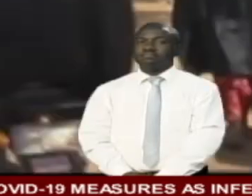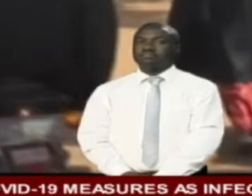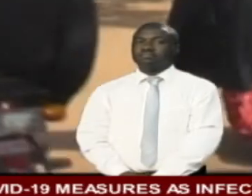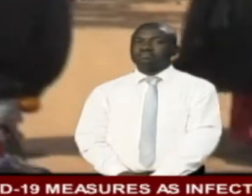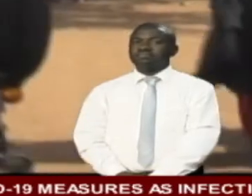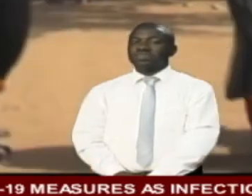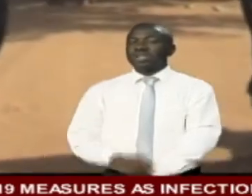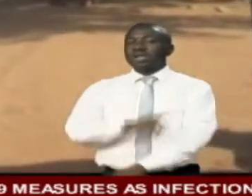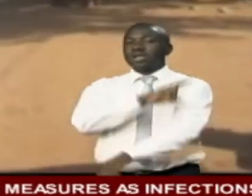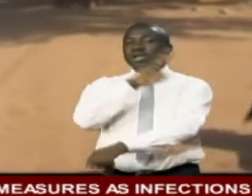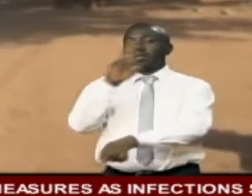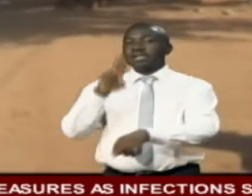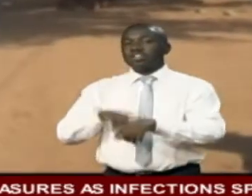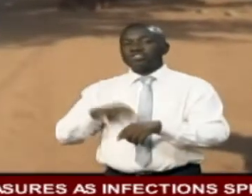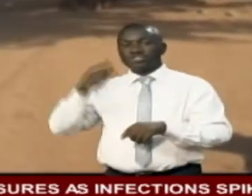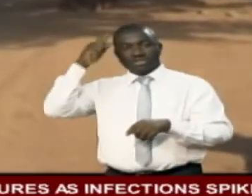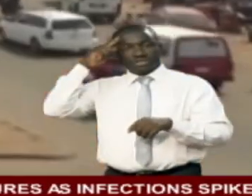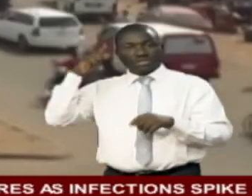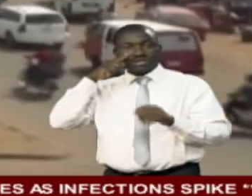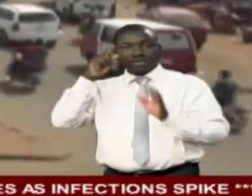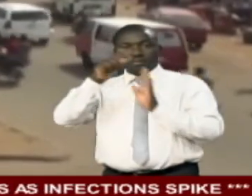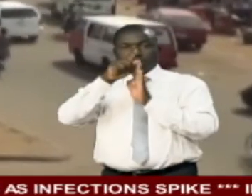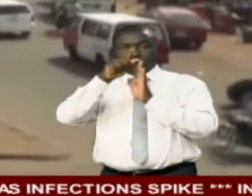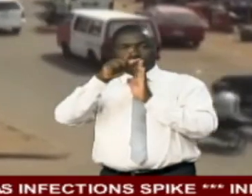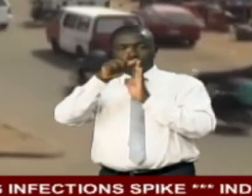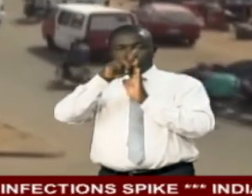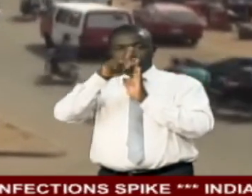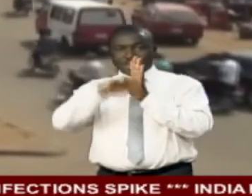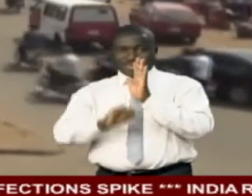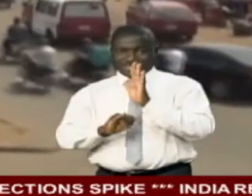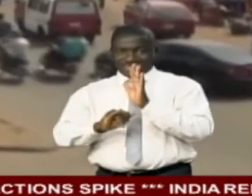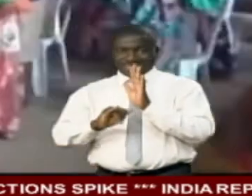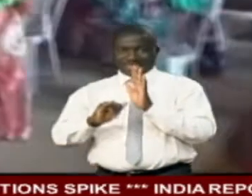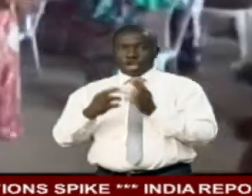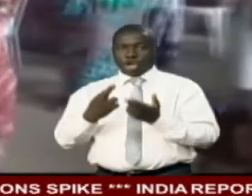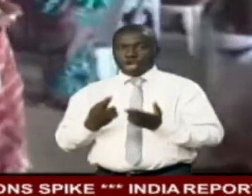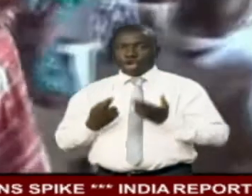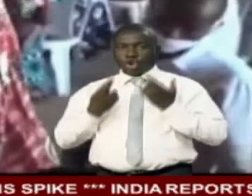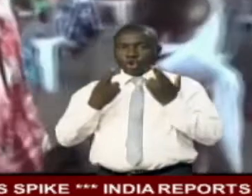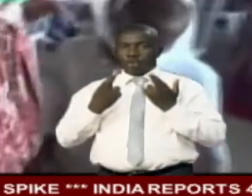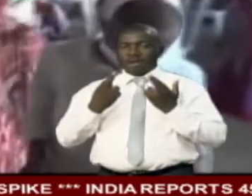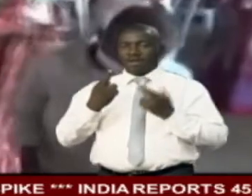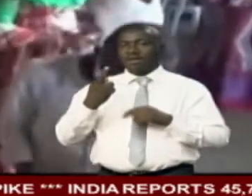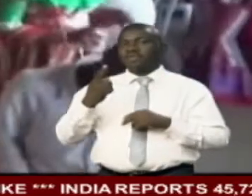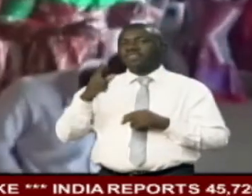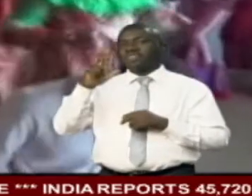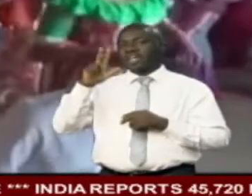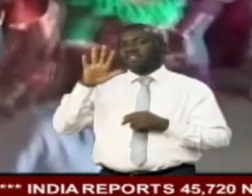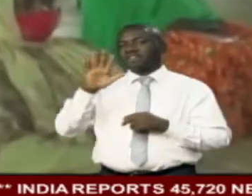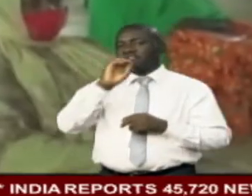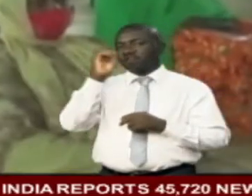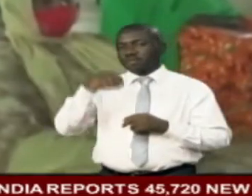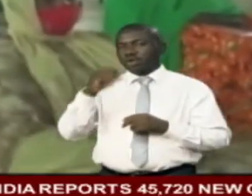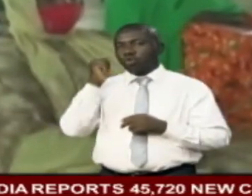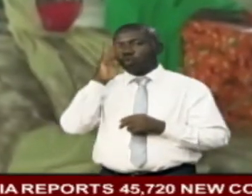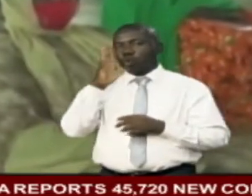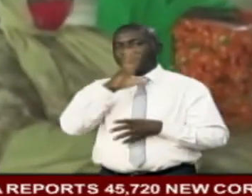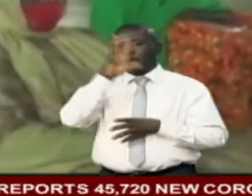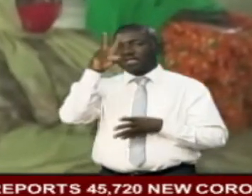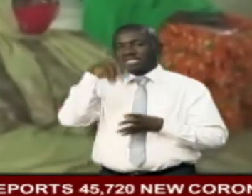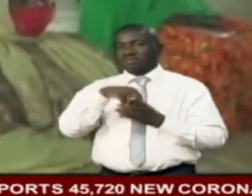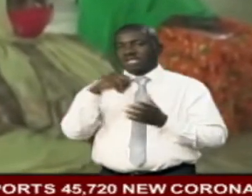The National Gender Policy recommended 35% affirmative action for a more inclusive participation of women in